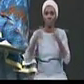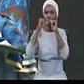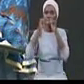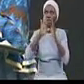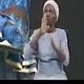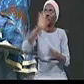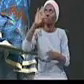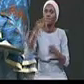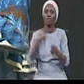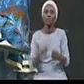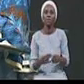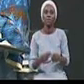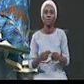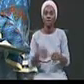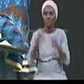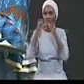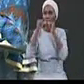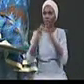Lord.